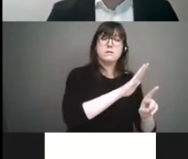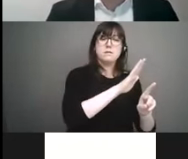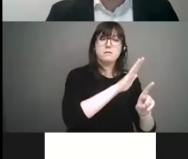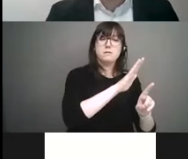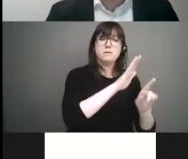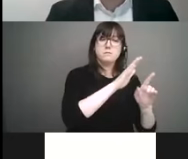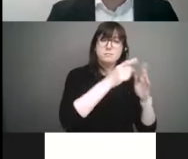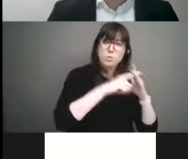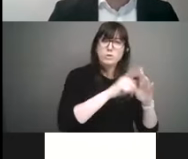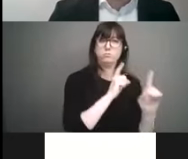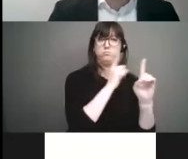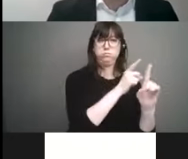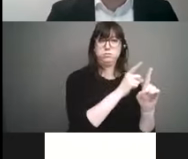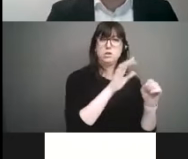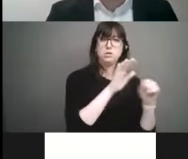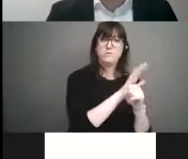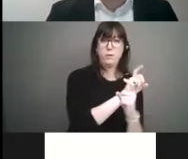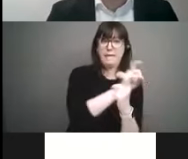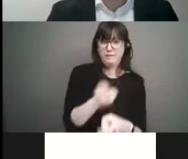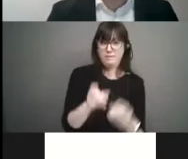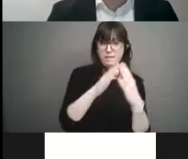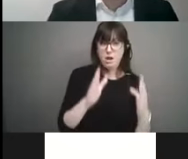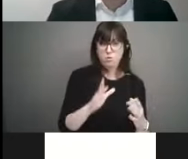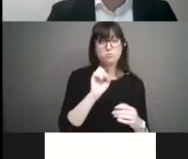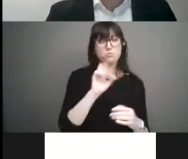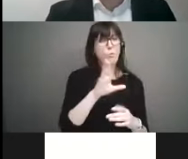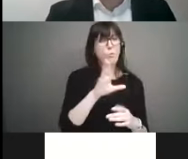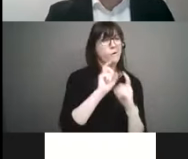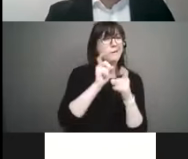grantor's intention to gift that property to the third party.